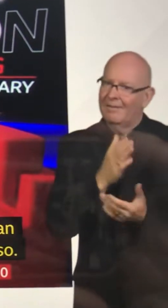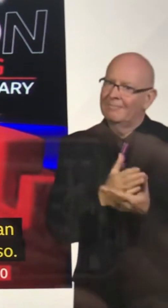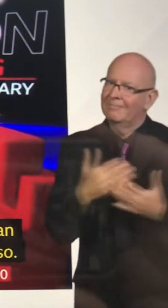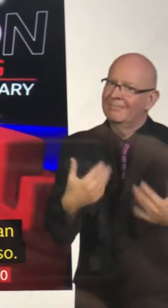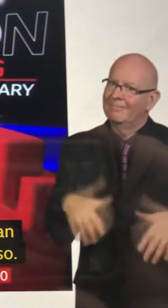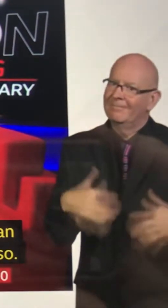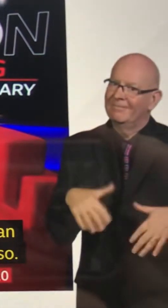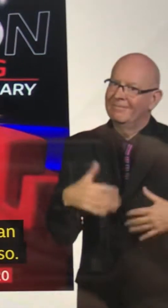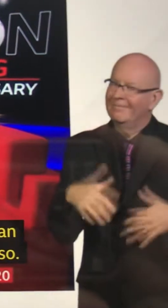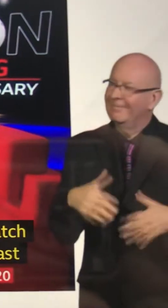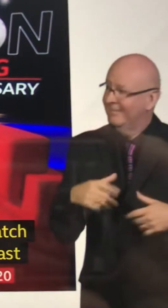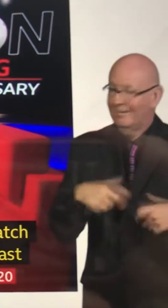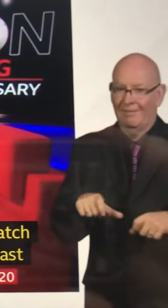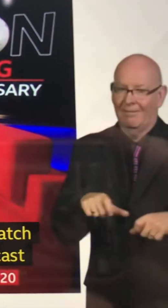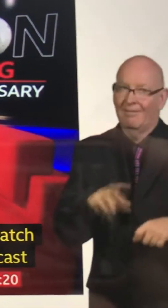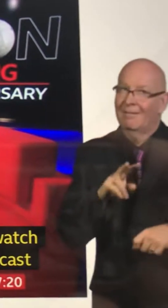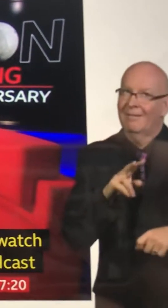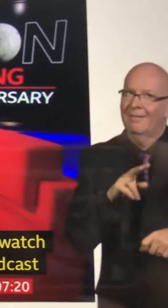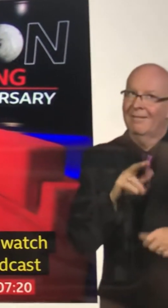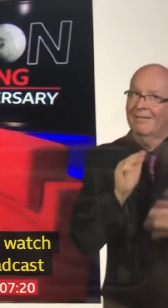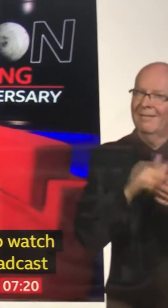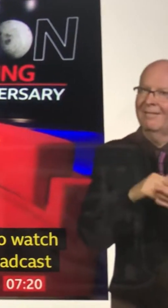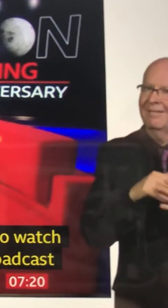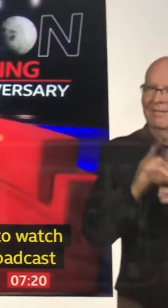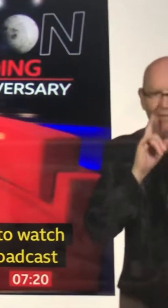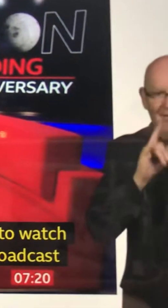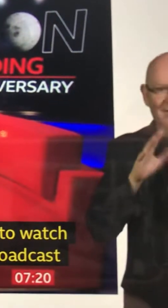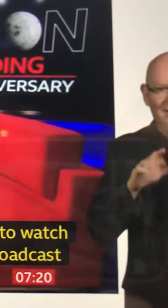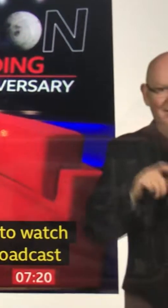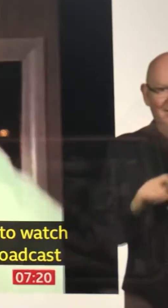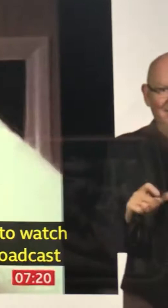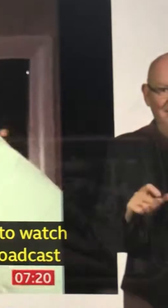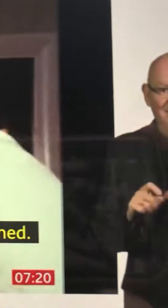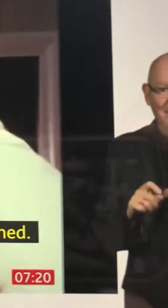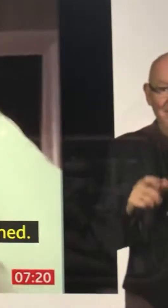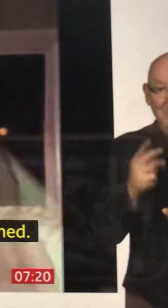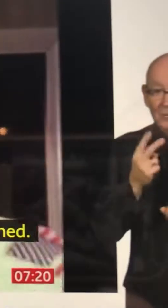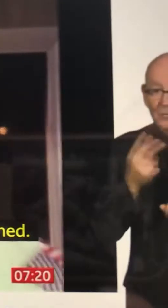guided the nation through all the events. David Sillitoe's been to meet him.